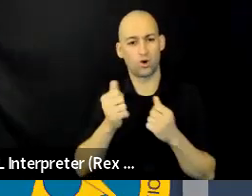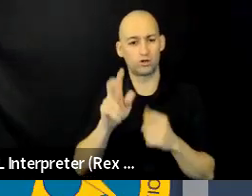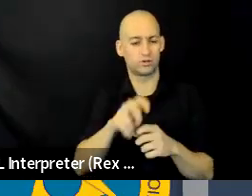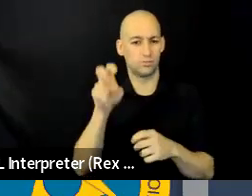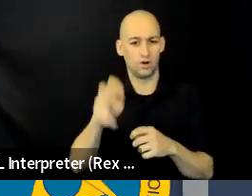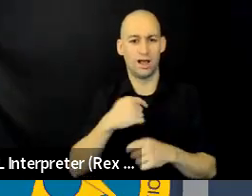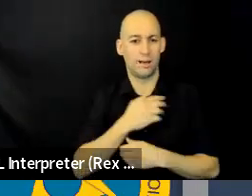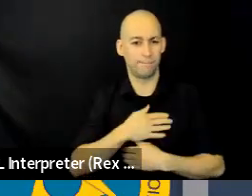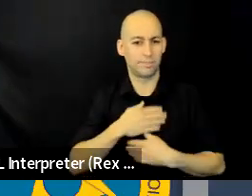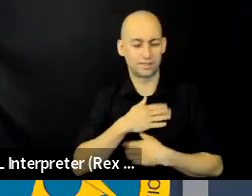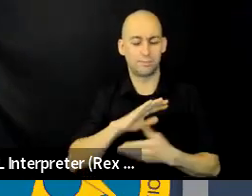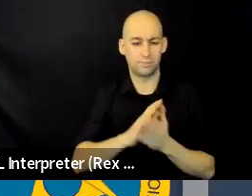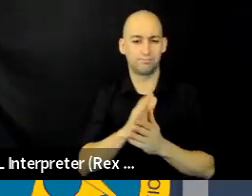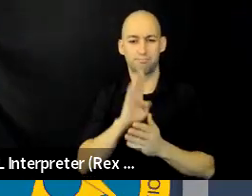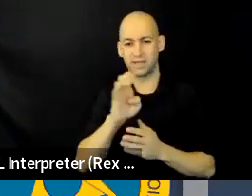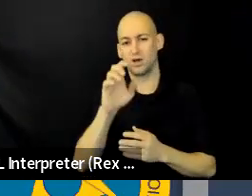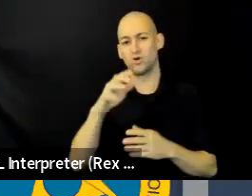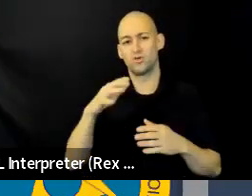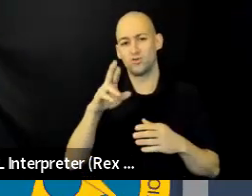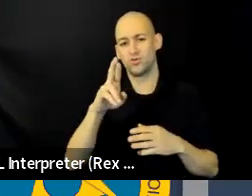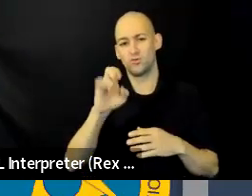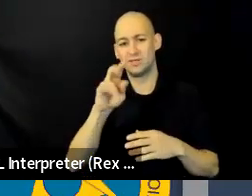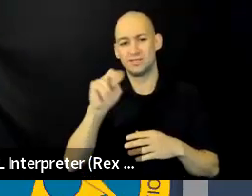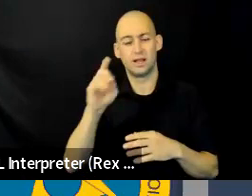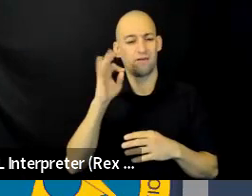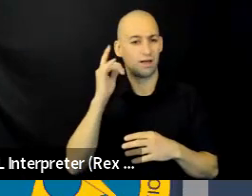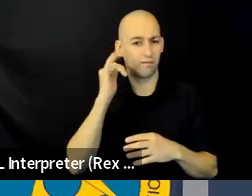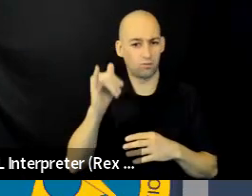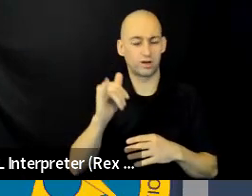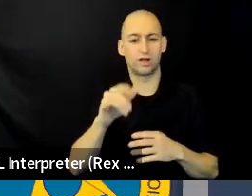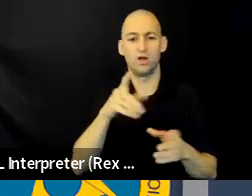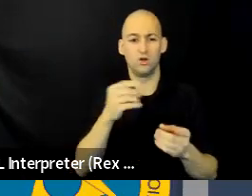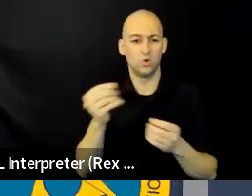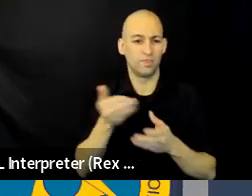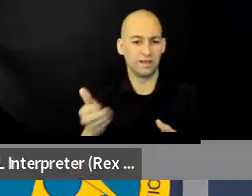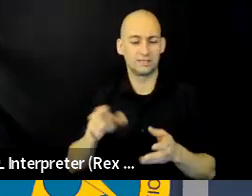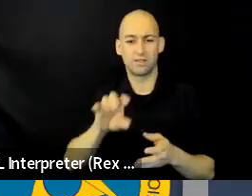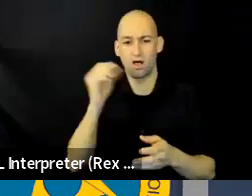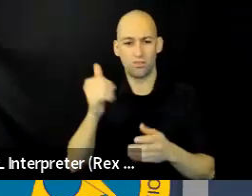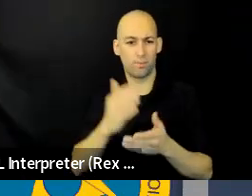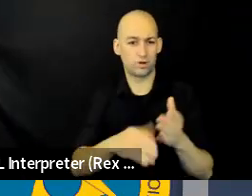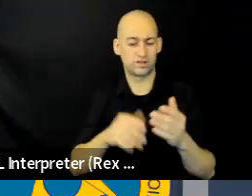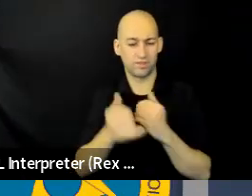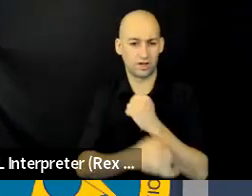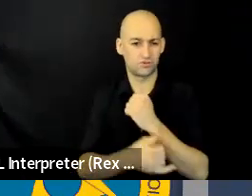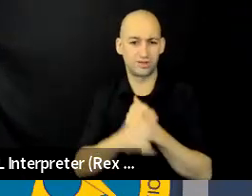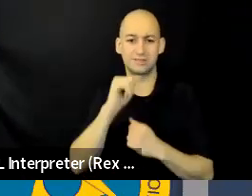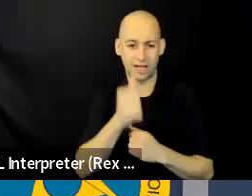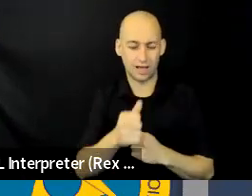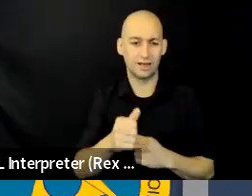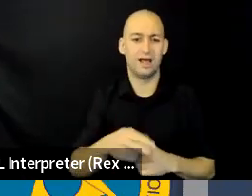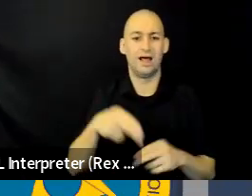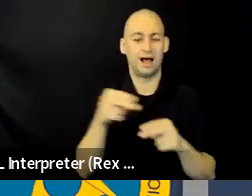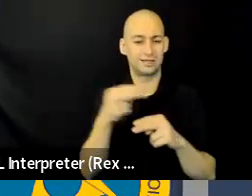am pleased to be a resident of California that is doing things that the rest of the country is not. From California high-speed rail to Brightline West to